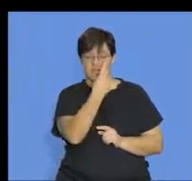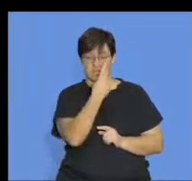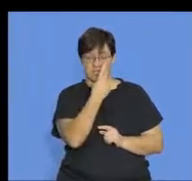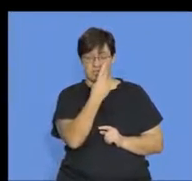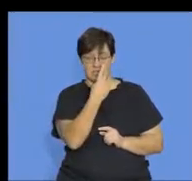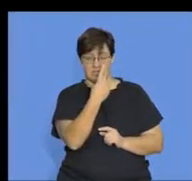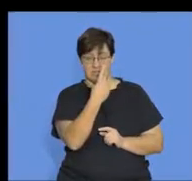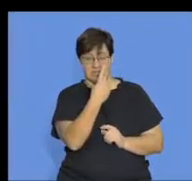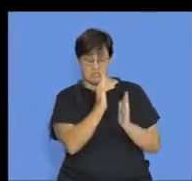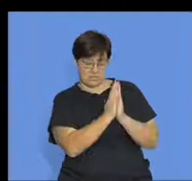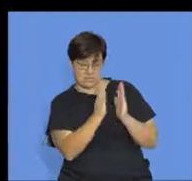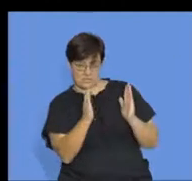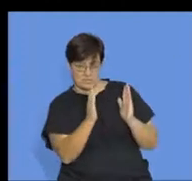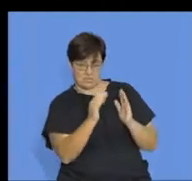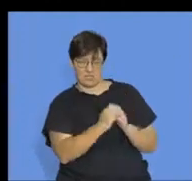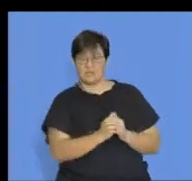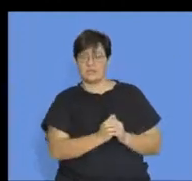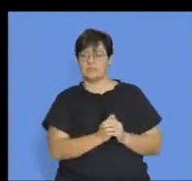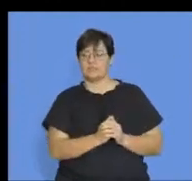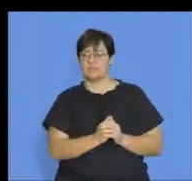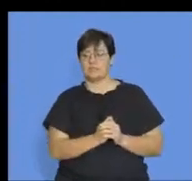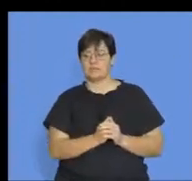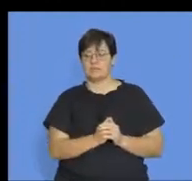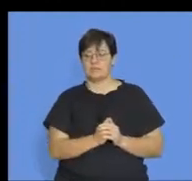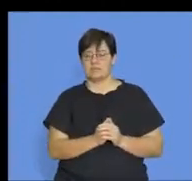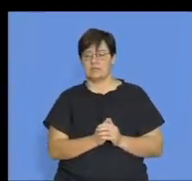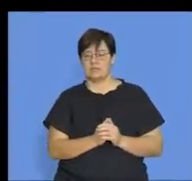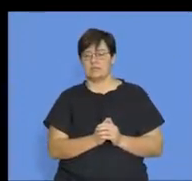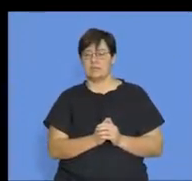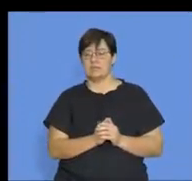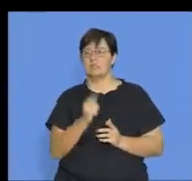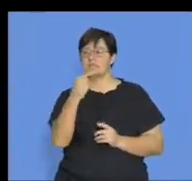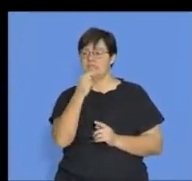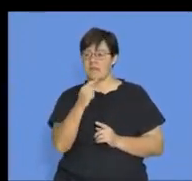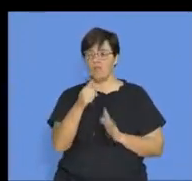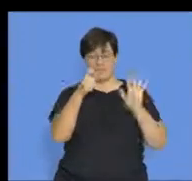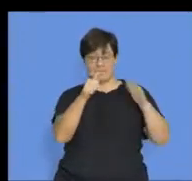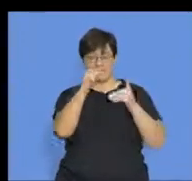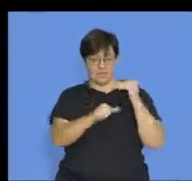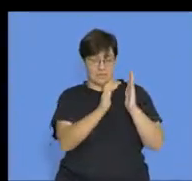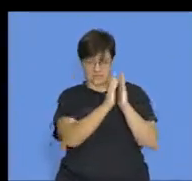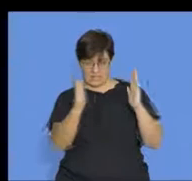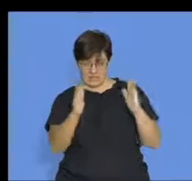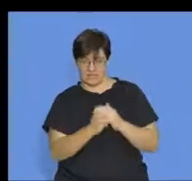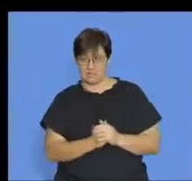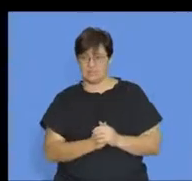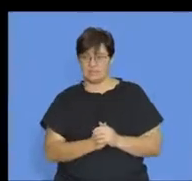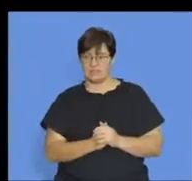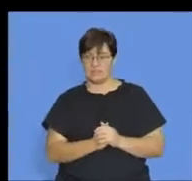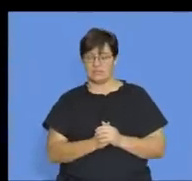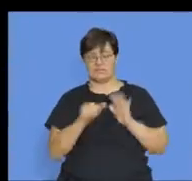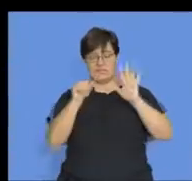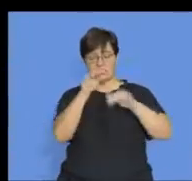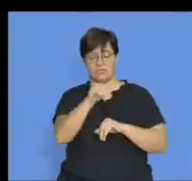the first, that's the interest rate, right, 10%. And as we said, it's for 6 months,